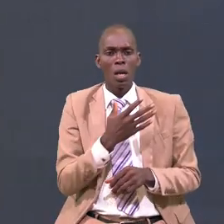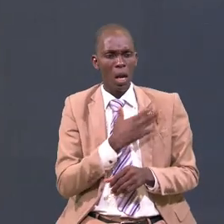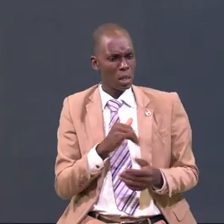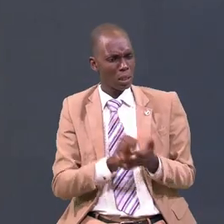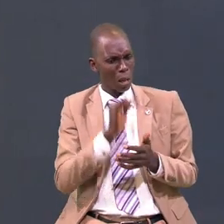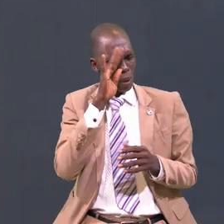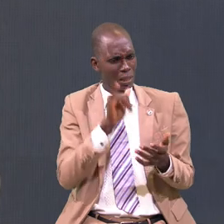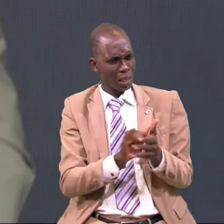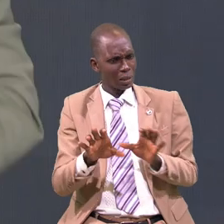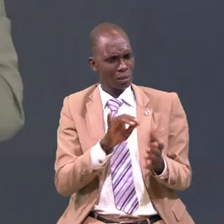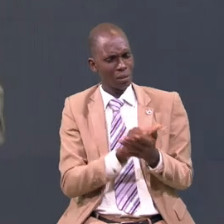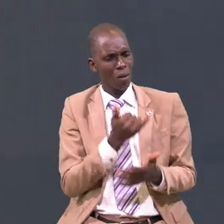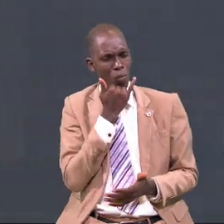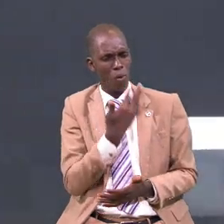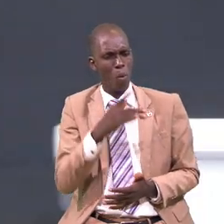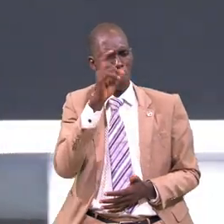will die.